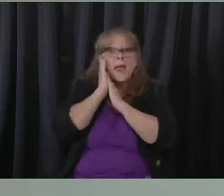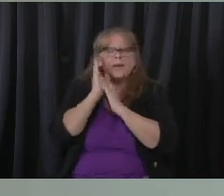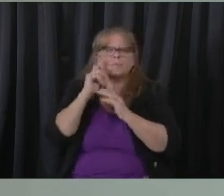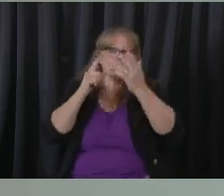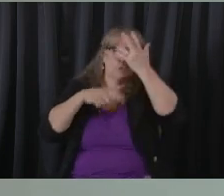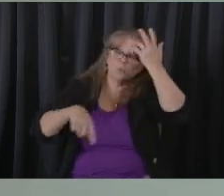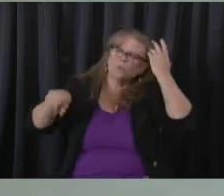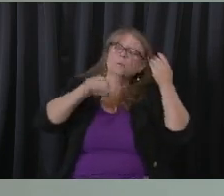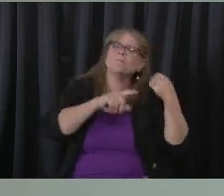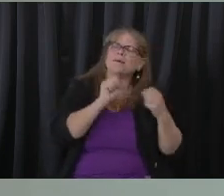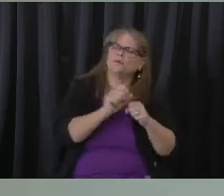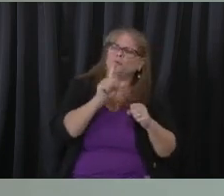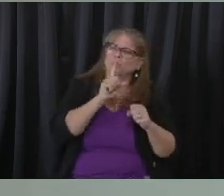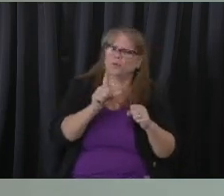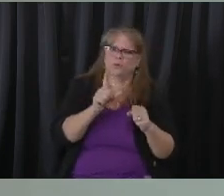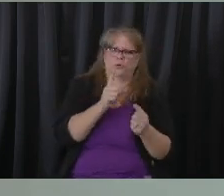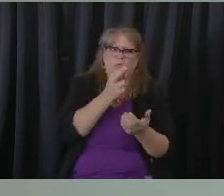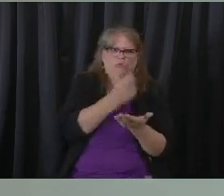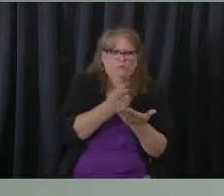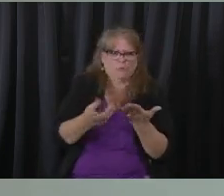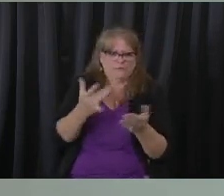patients can get transferred as needed.